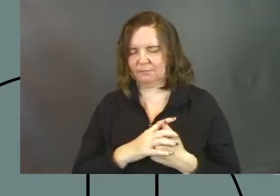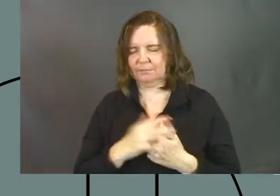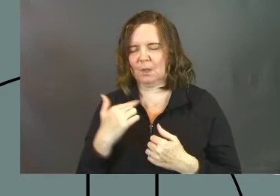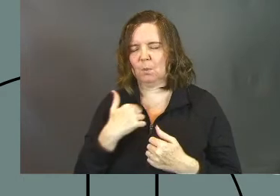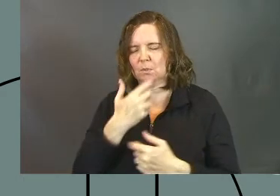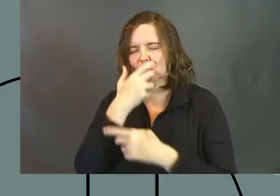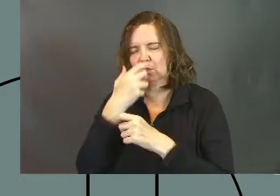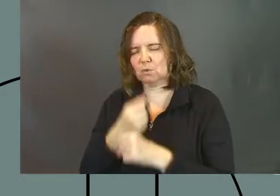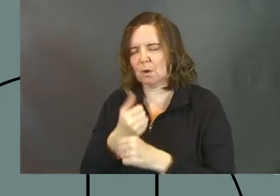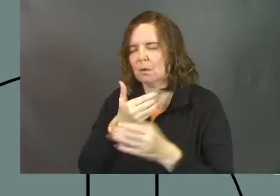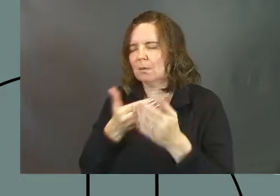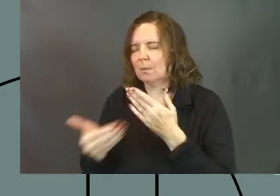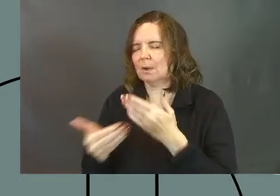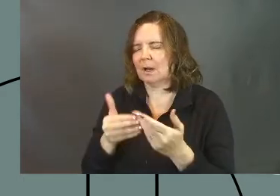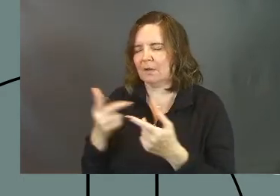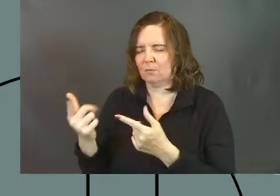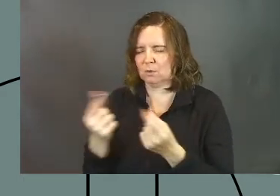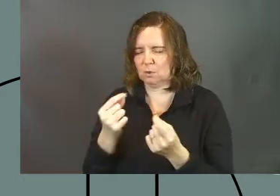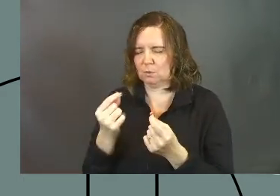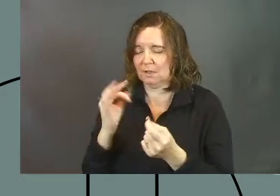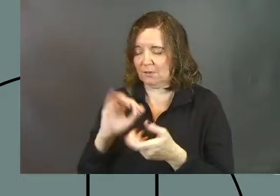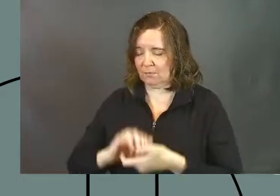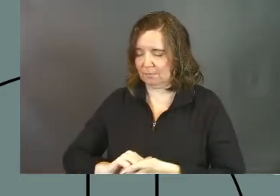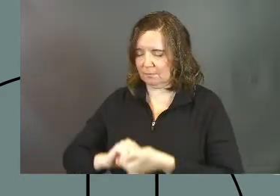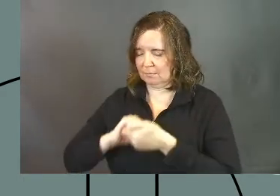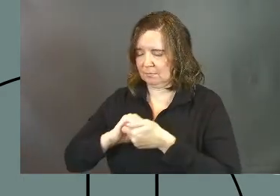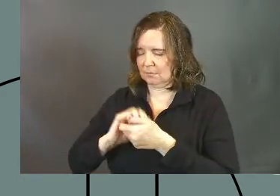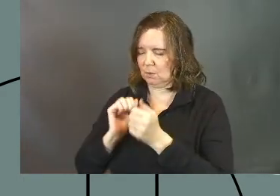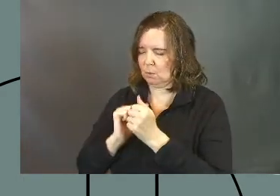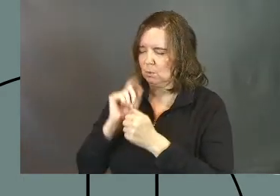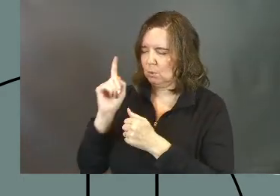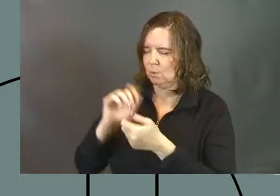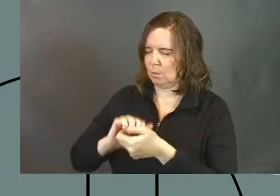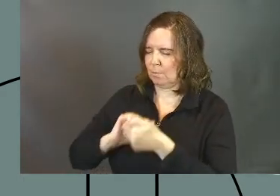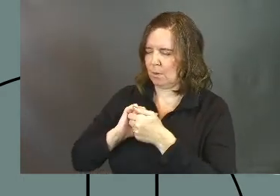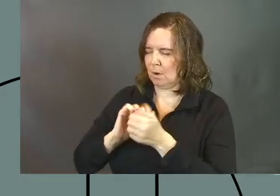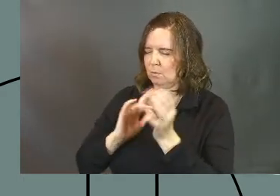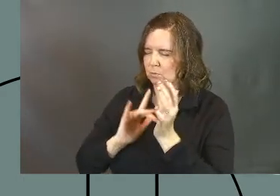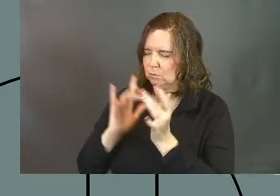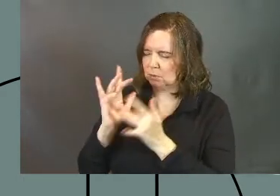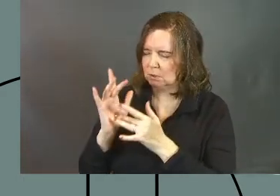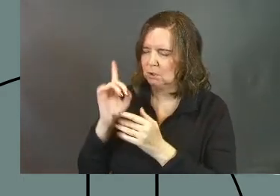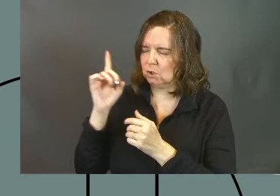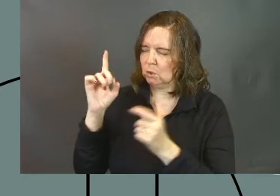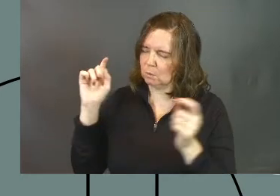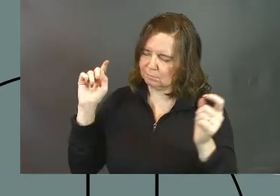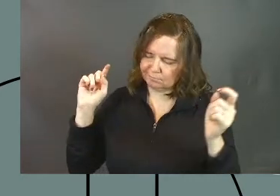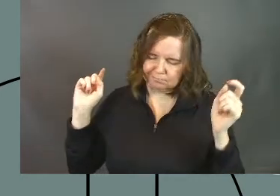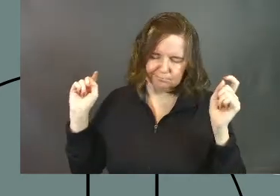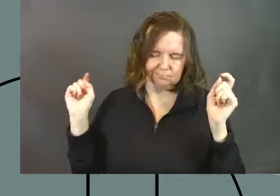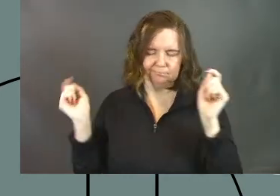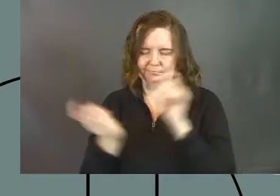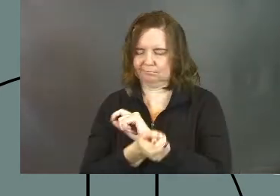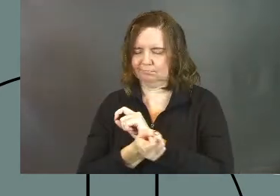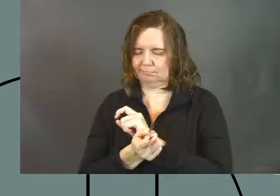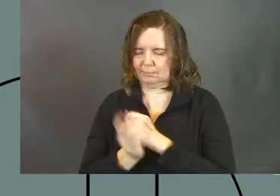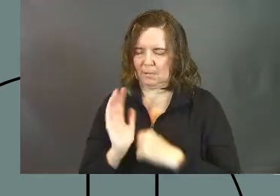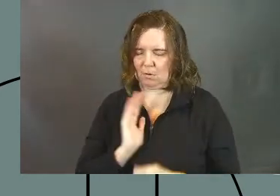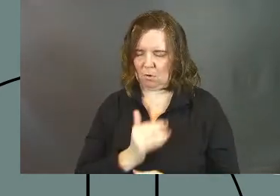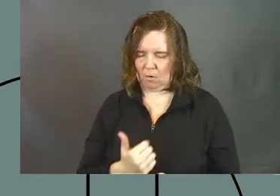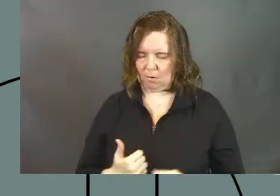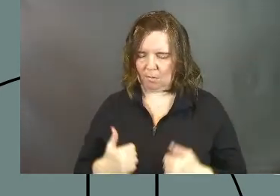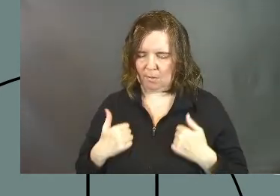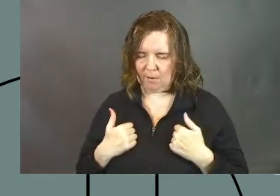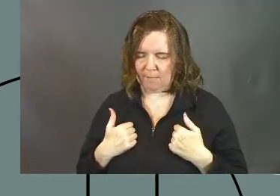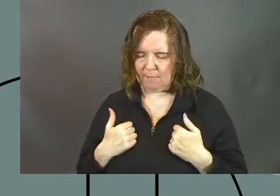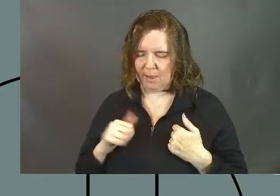God, we're going to trust that whatever we do, when we partner with you, when we partner with Jesus, that you are going to change things in our life and in the